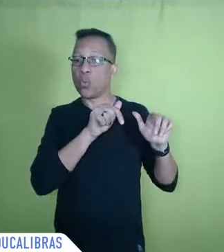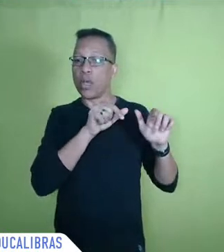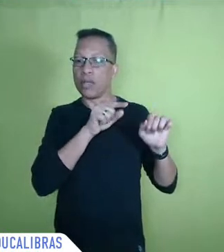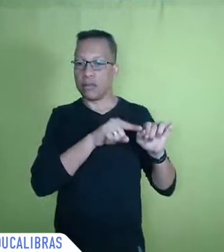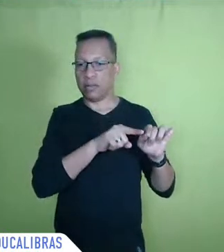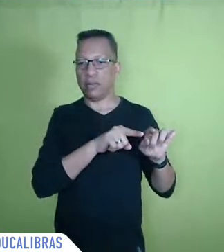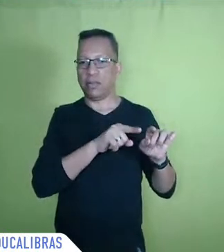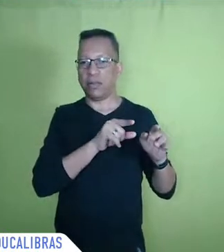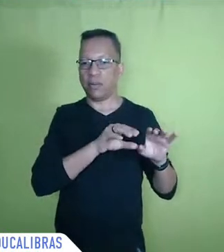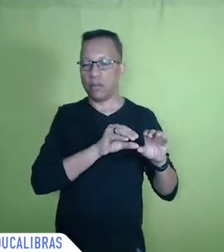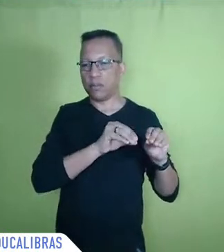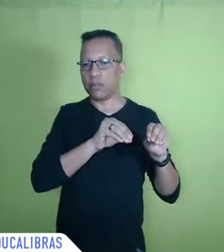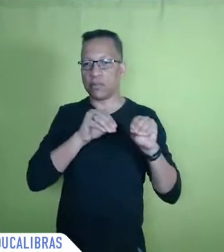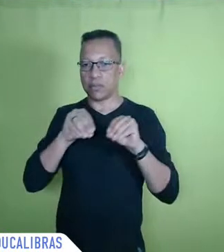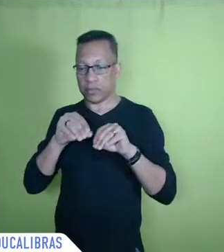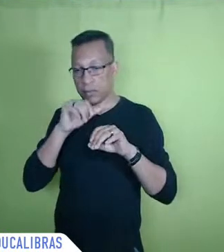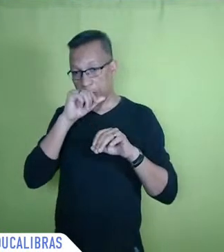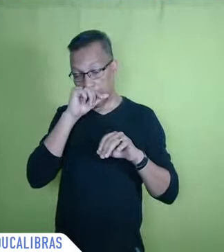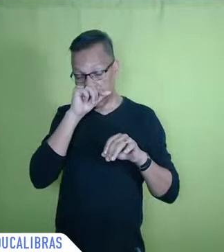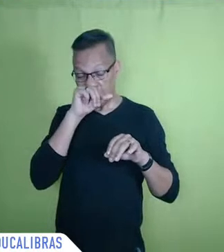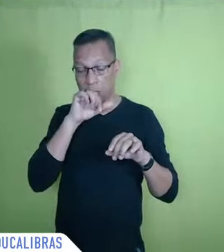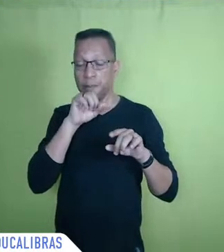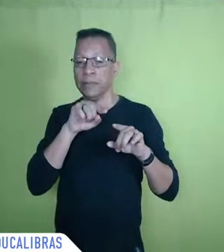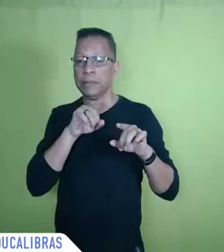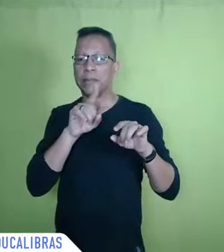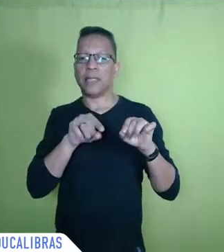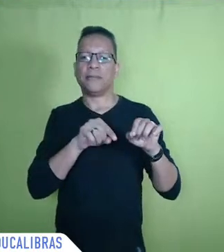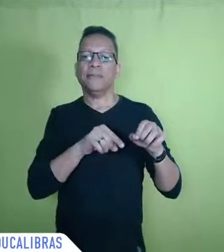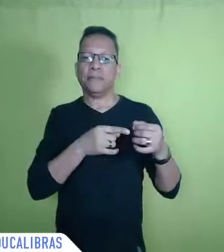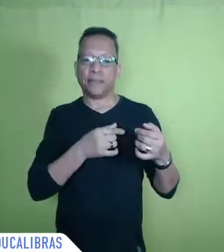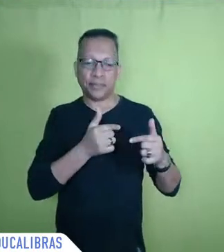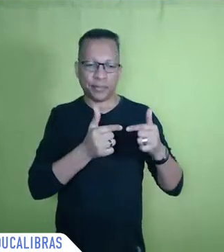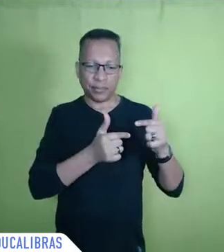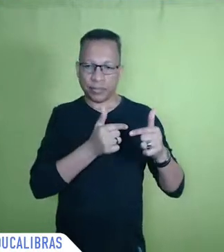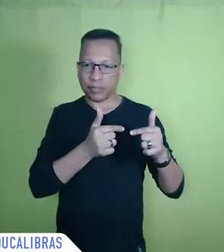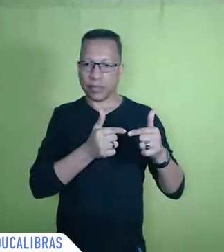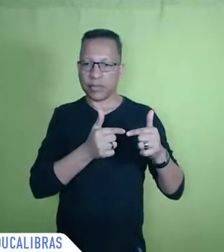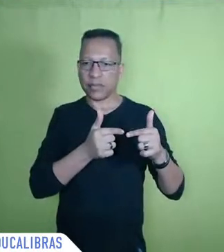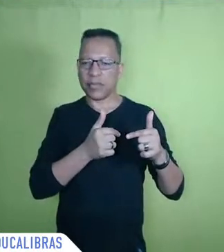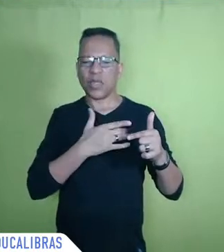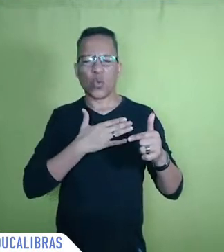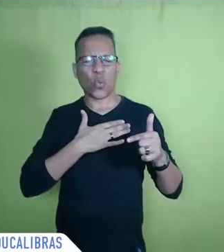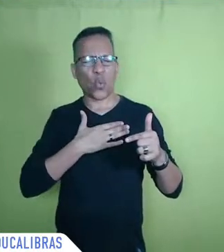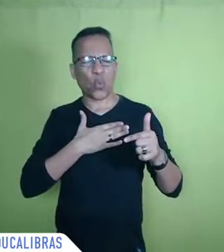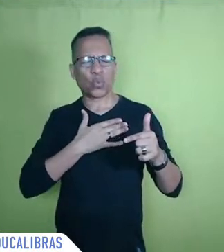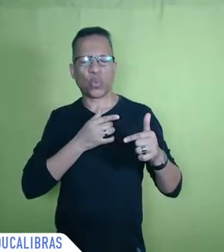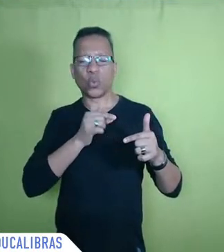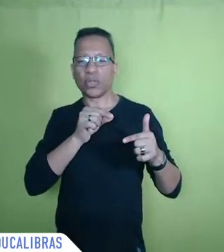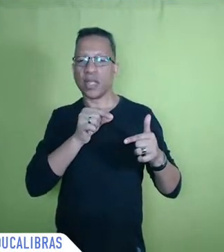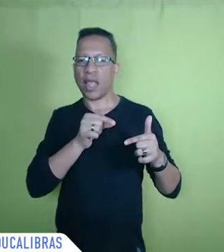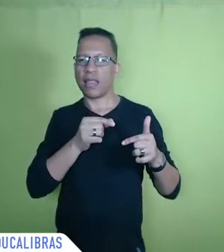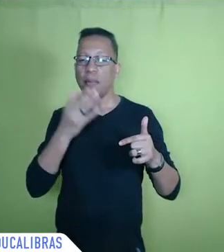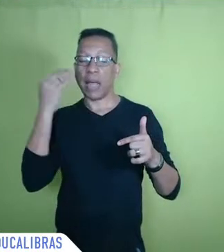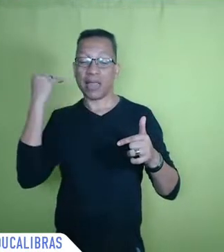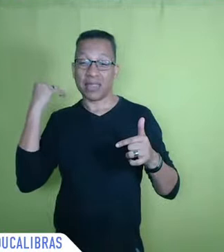inside, will never leave the duality of master and servant.